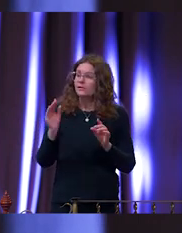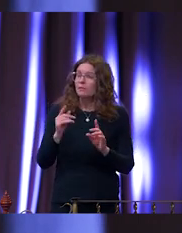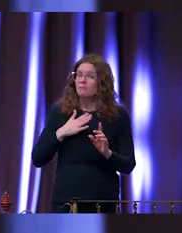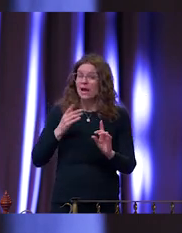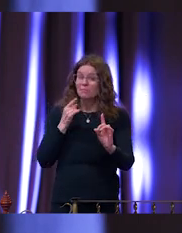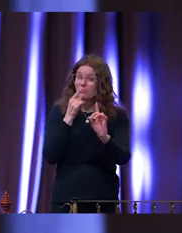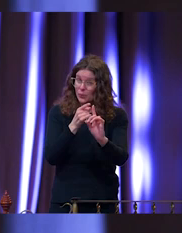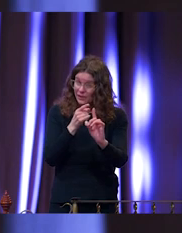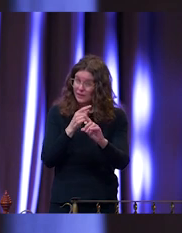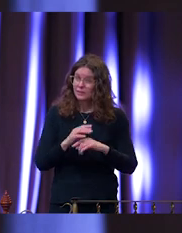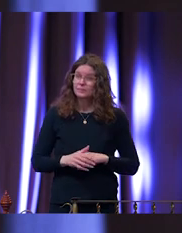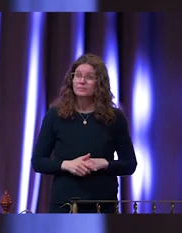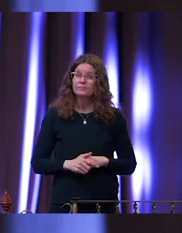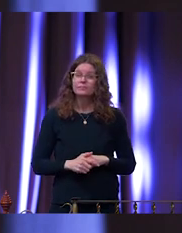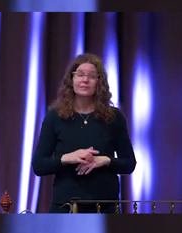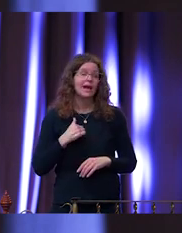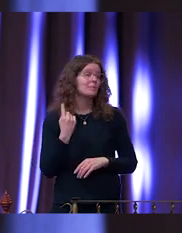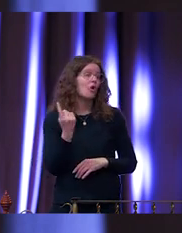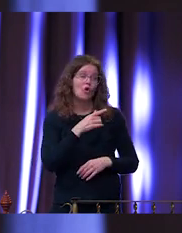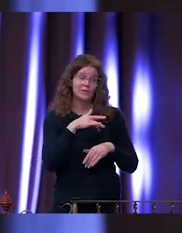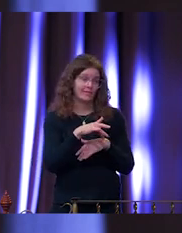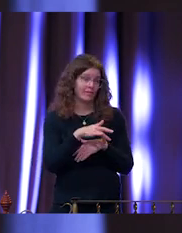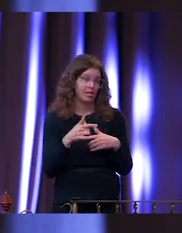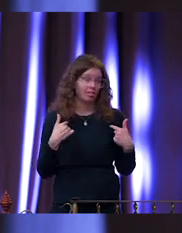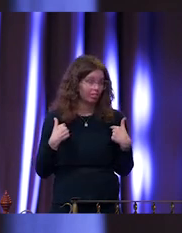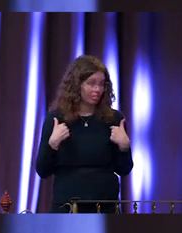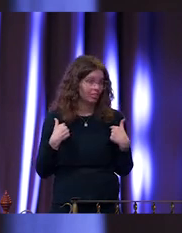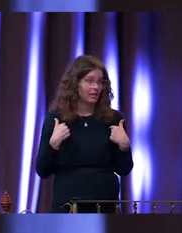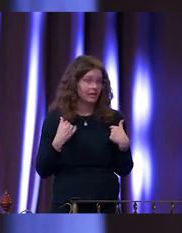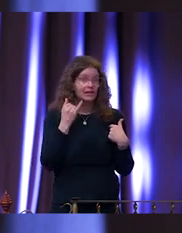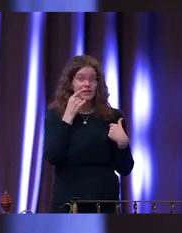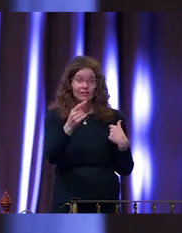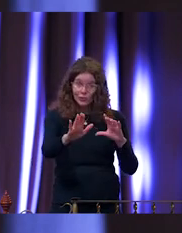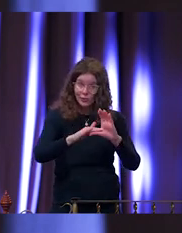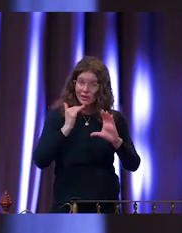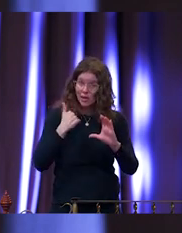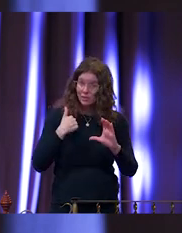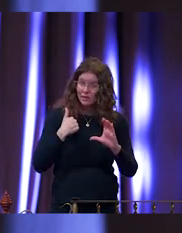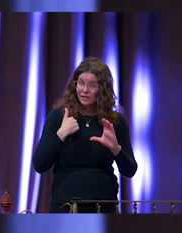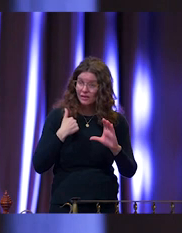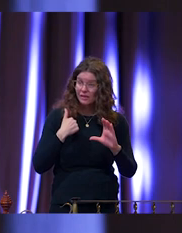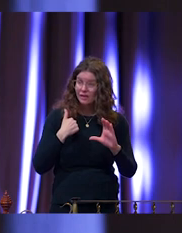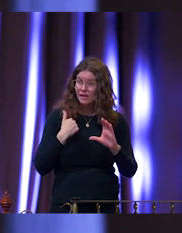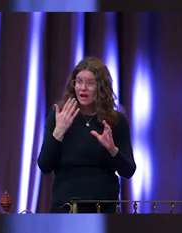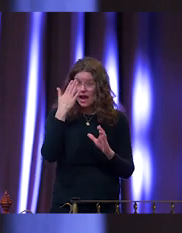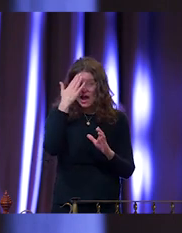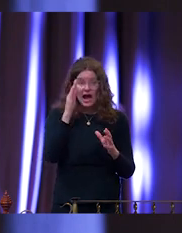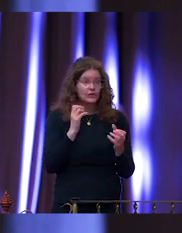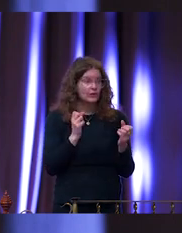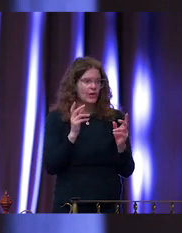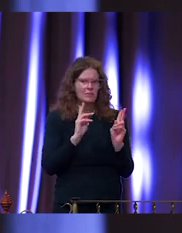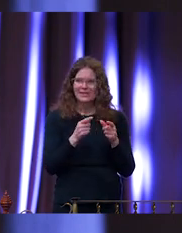though, is I'm always available. If you send me an email, I don't know how many folks have ever emailed me in this